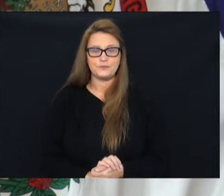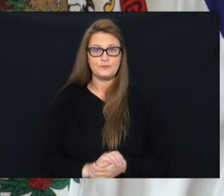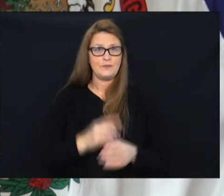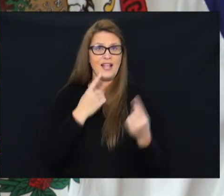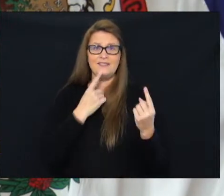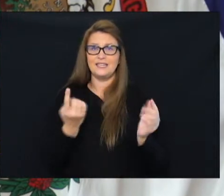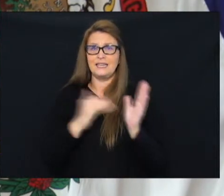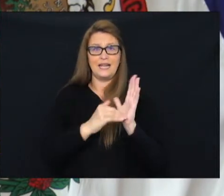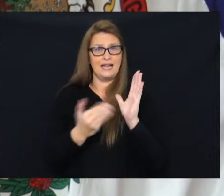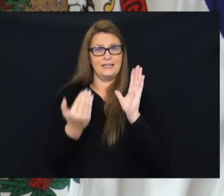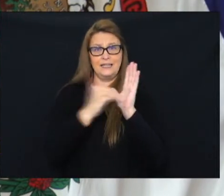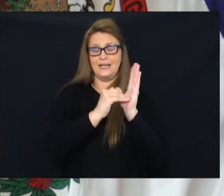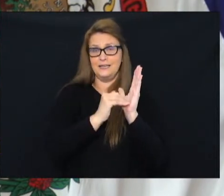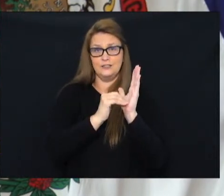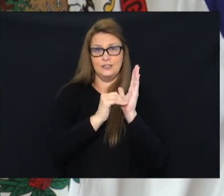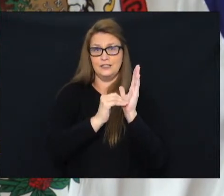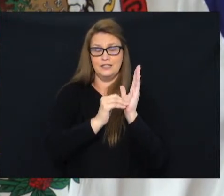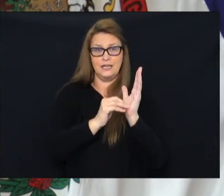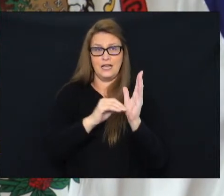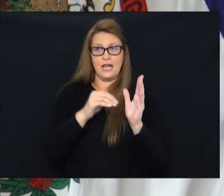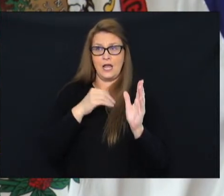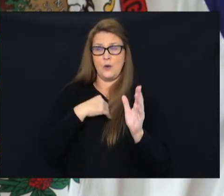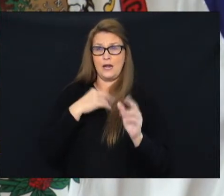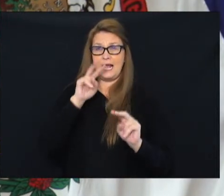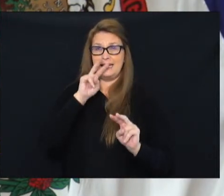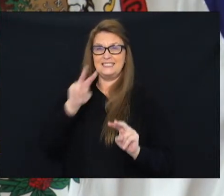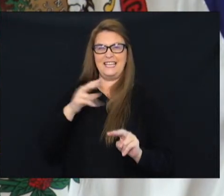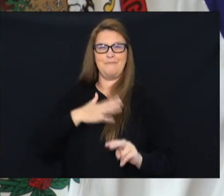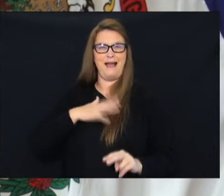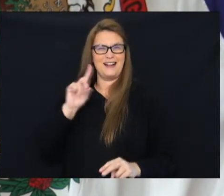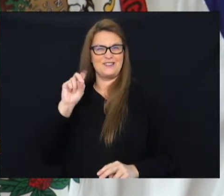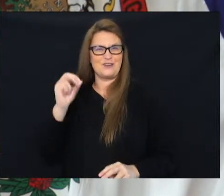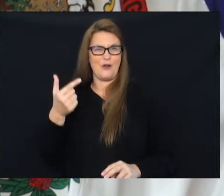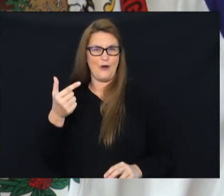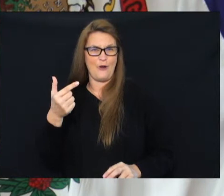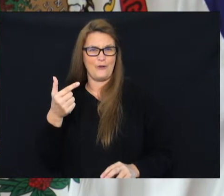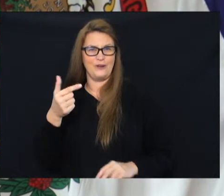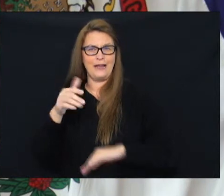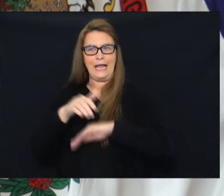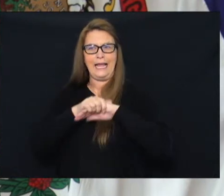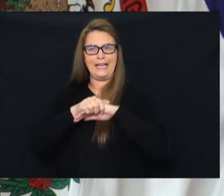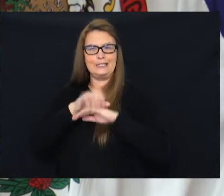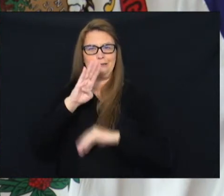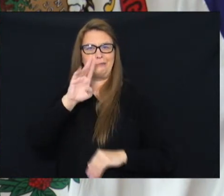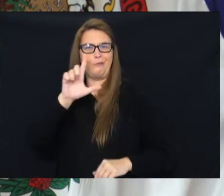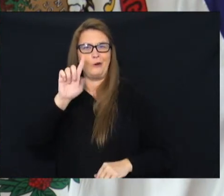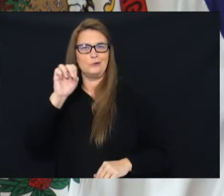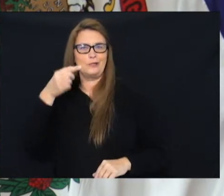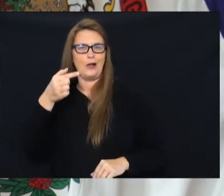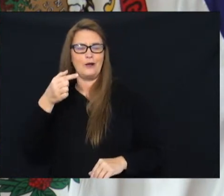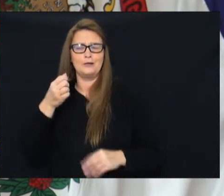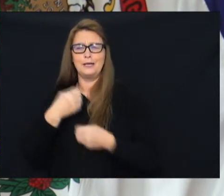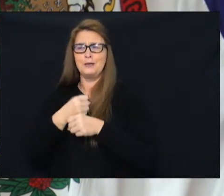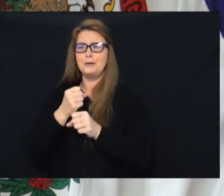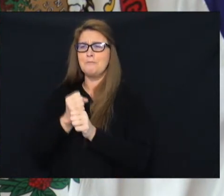over. You know, I look at that English bulldog, and that English bulldog makes us smile, and